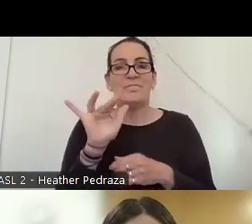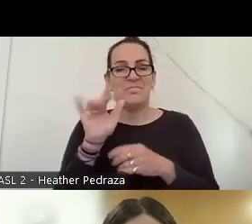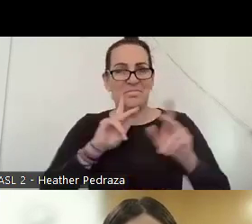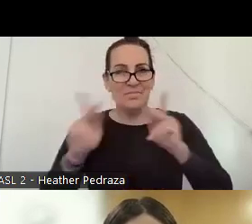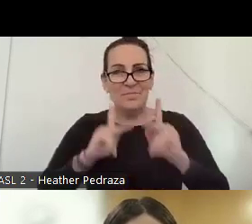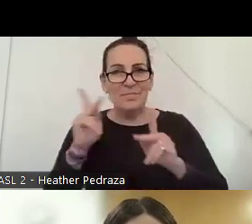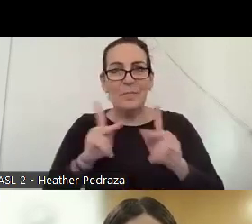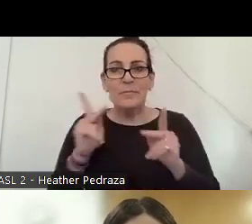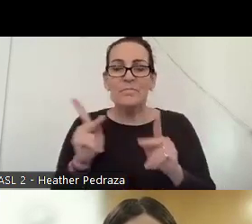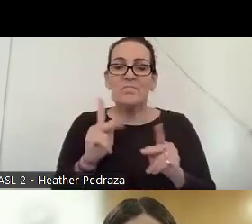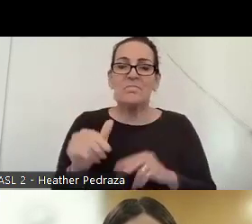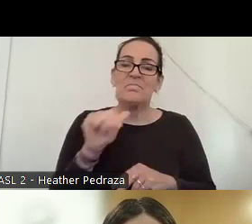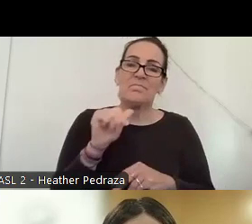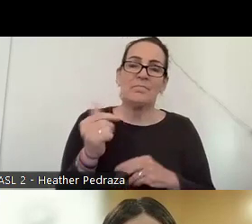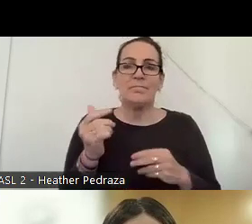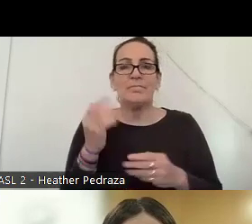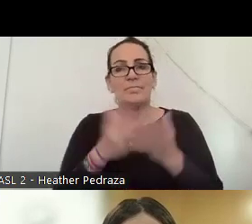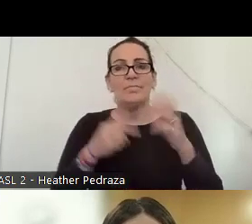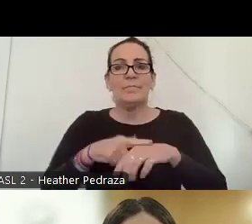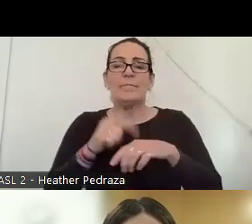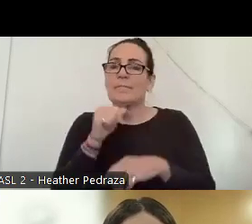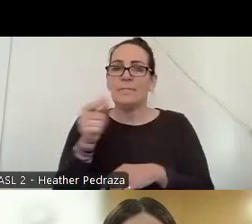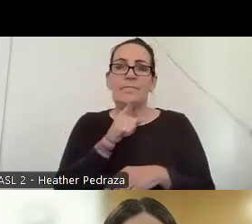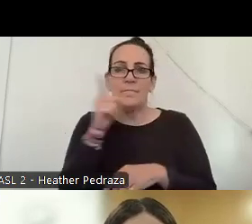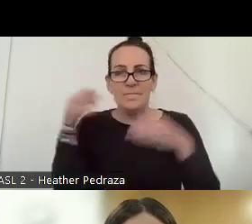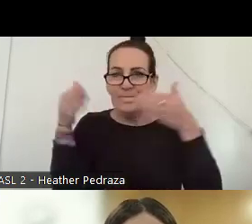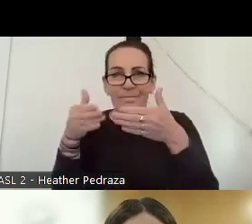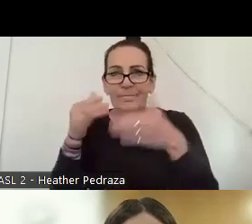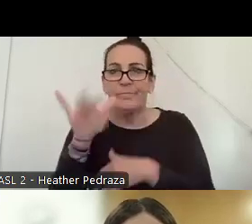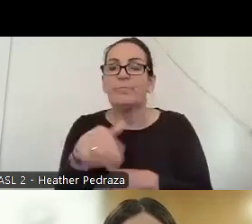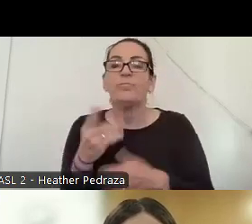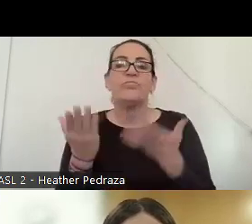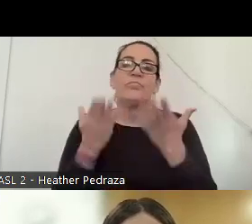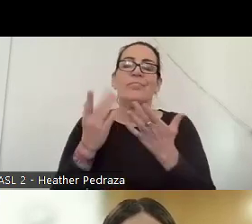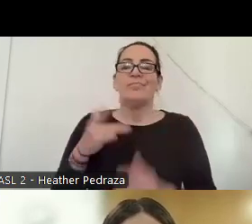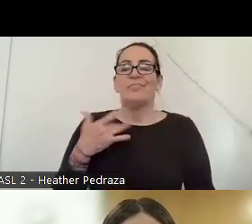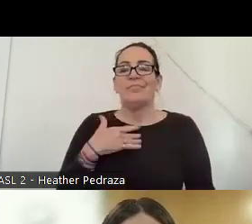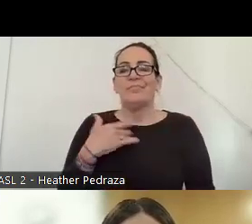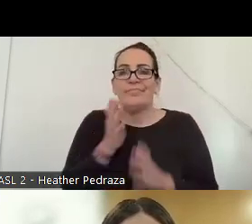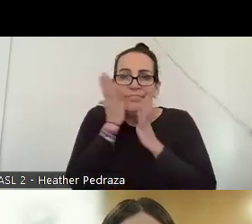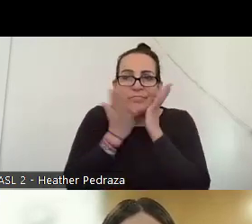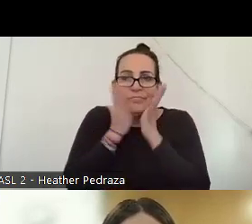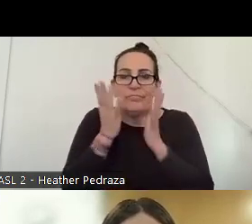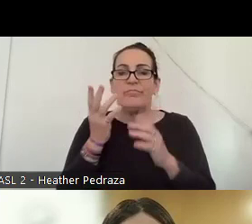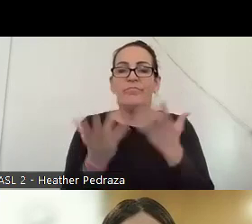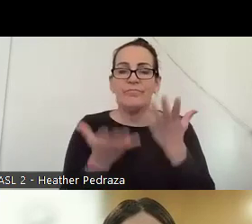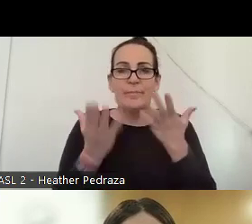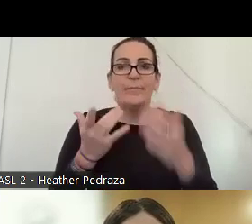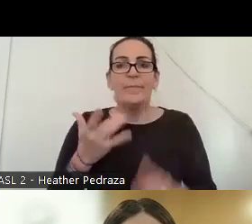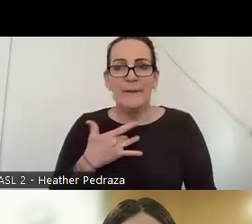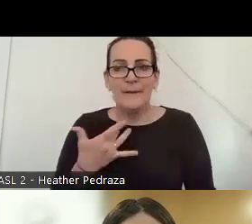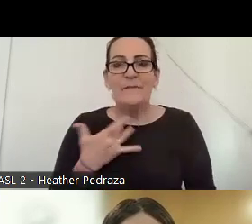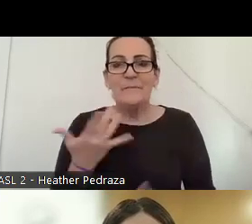it's not really addressed well. Maybe it's the stigma, maybe it's that probably expectations